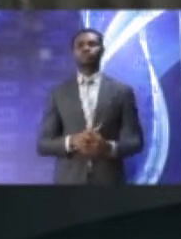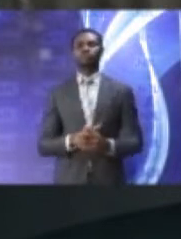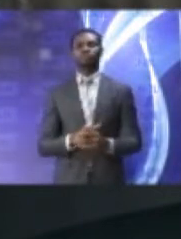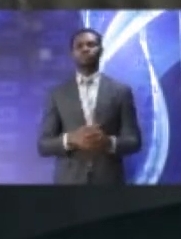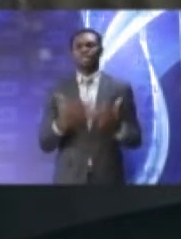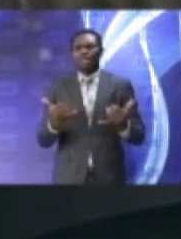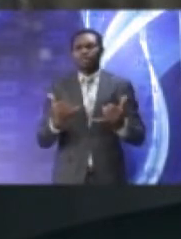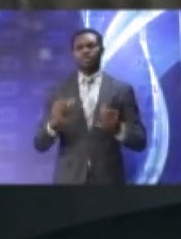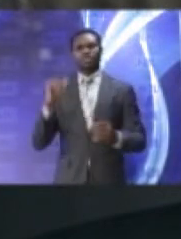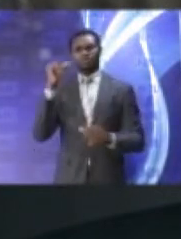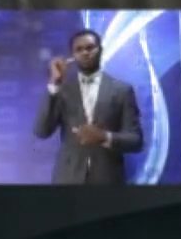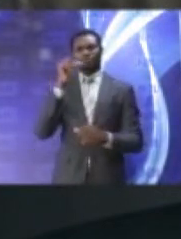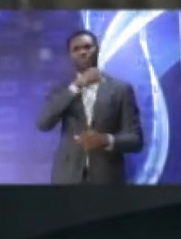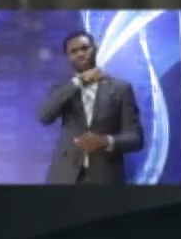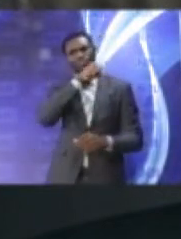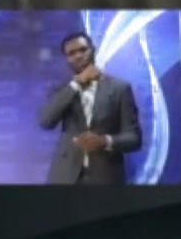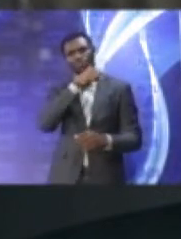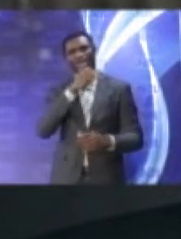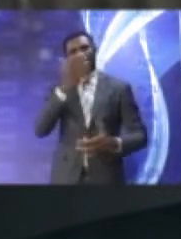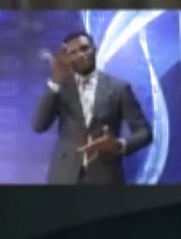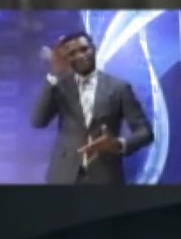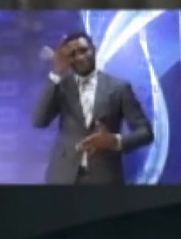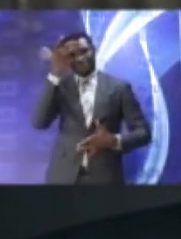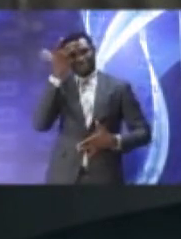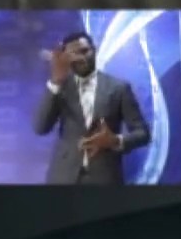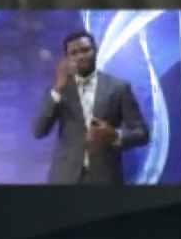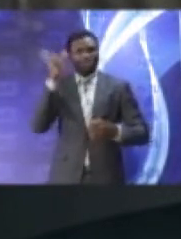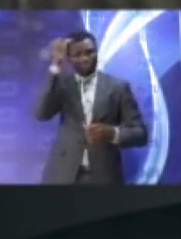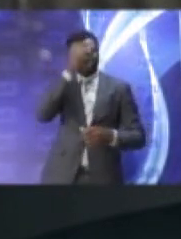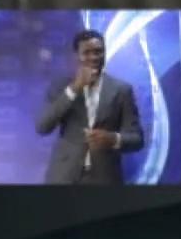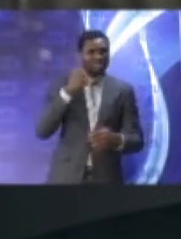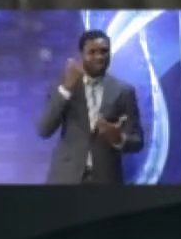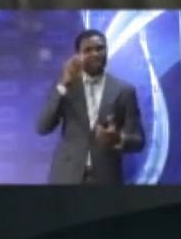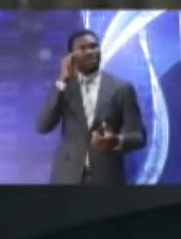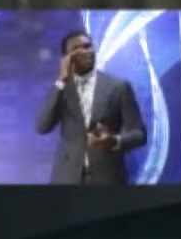in Nigeria, how serious would you say is this disease? Is it zoonotic?